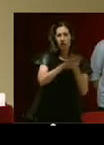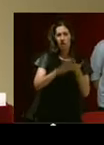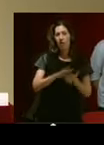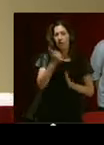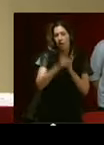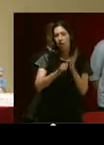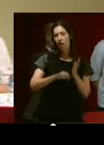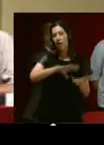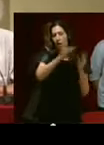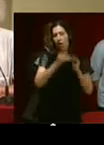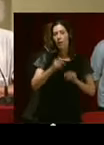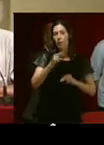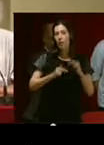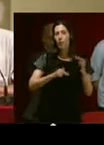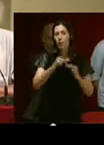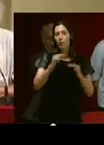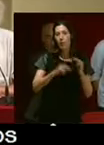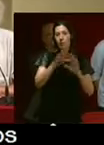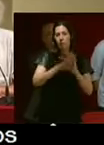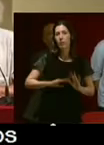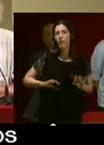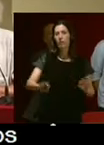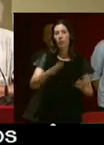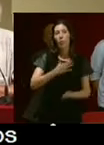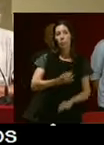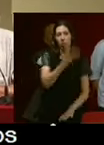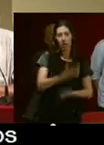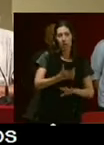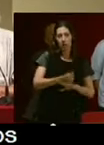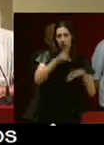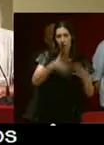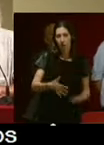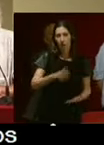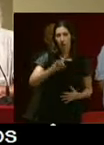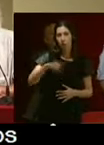created with those app builders that you mentioned, and that can be